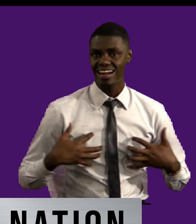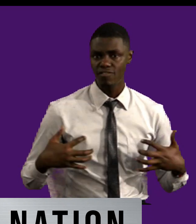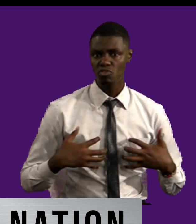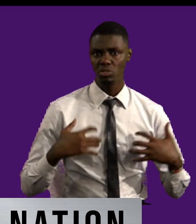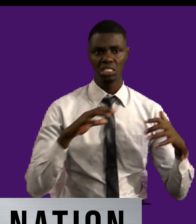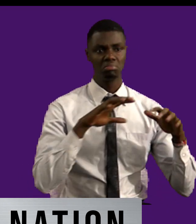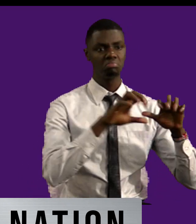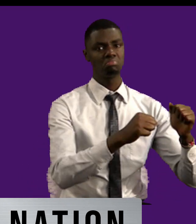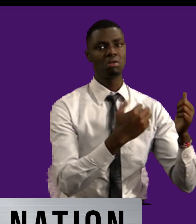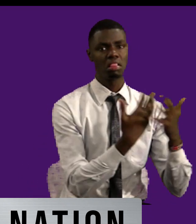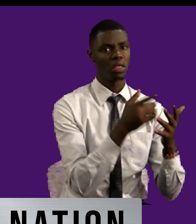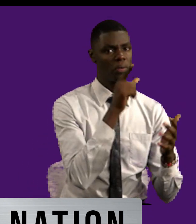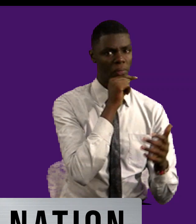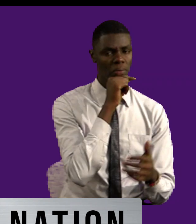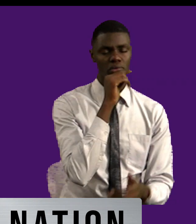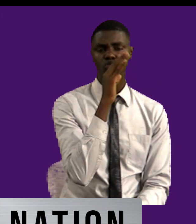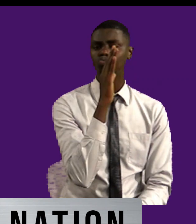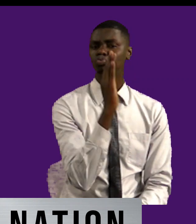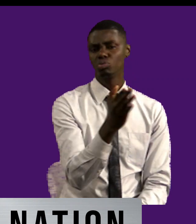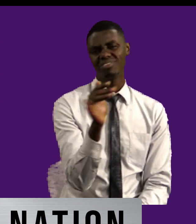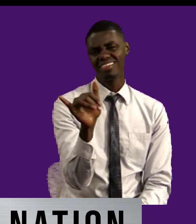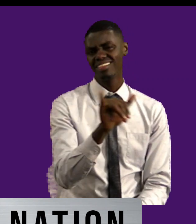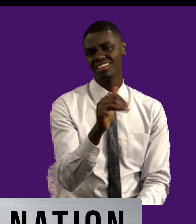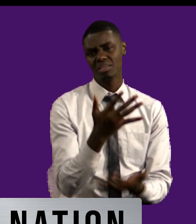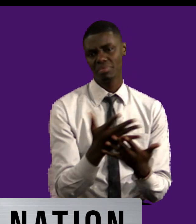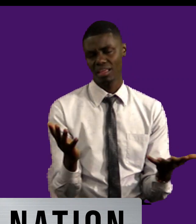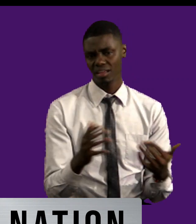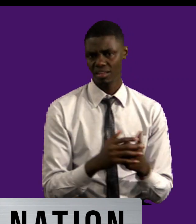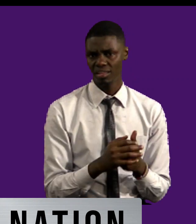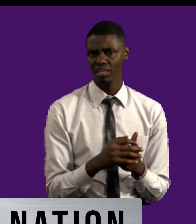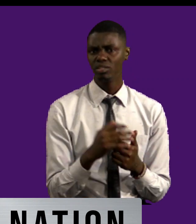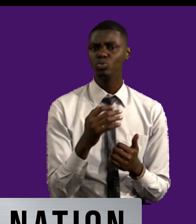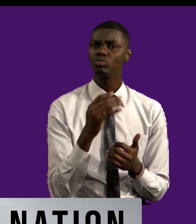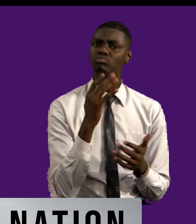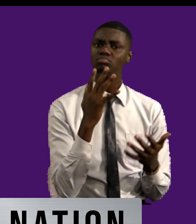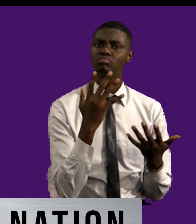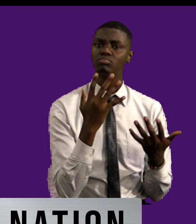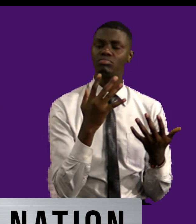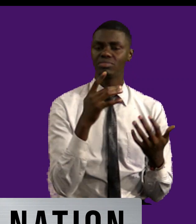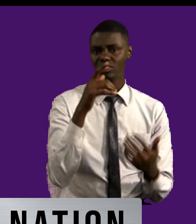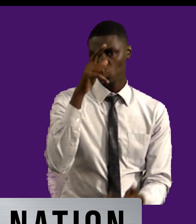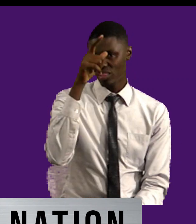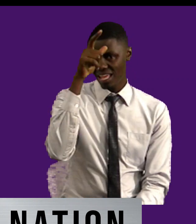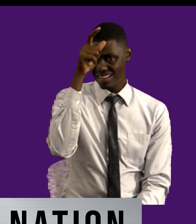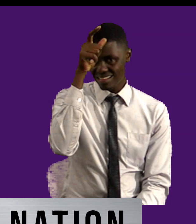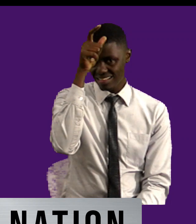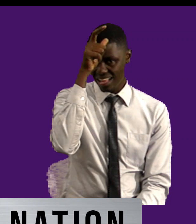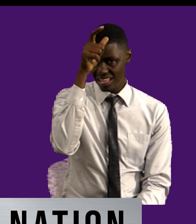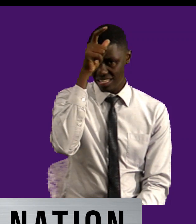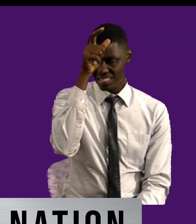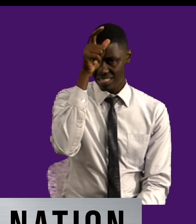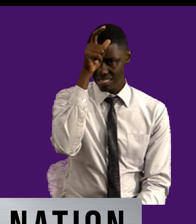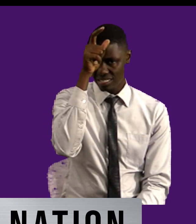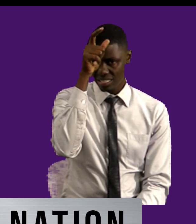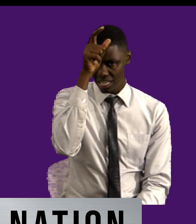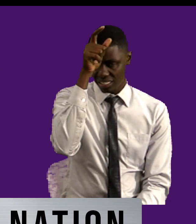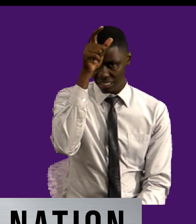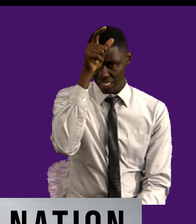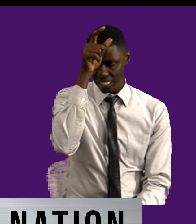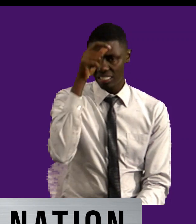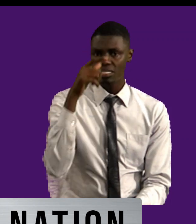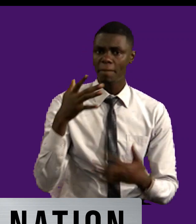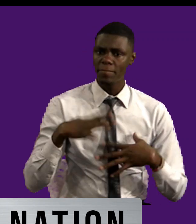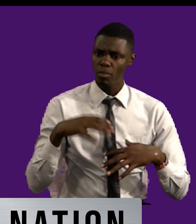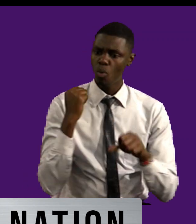being abducted? Sure, it's the same thing. So who are they? They are Turkish gentlemen who have been